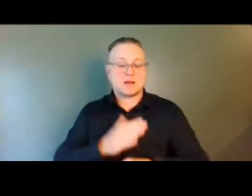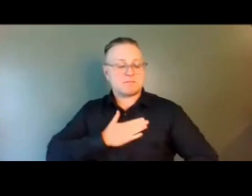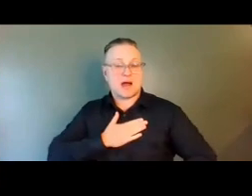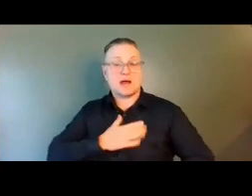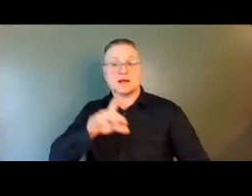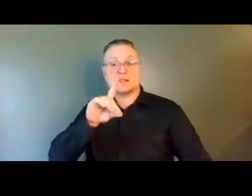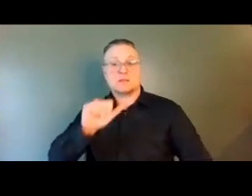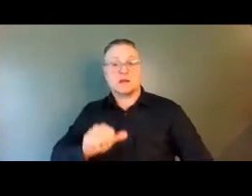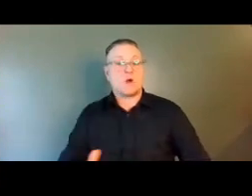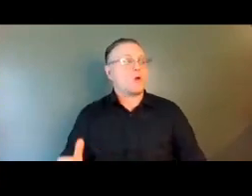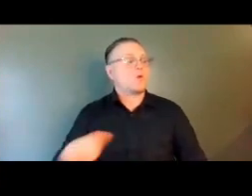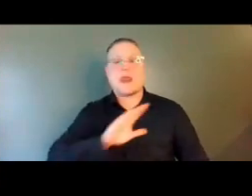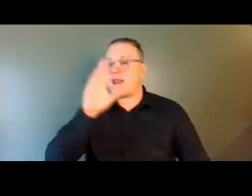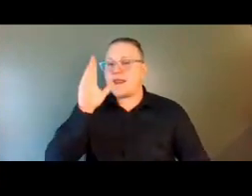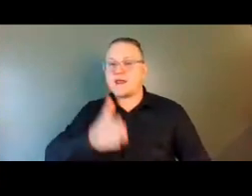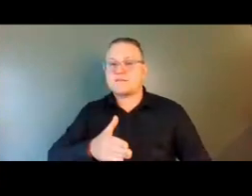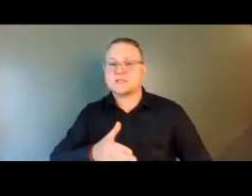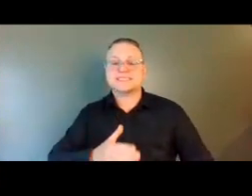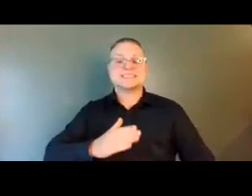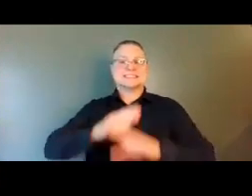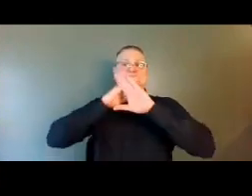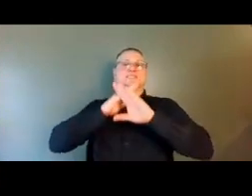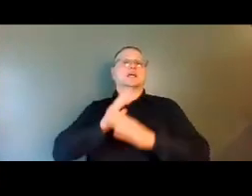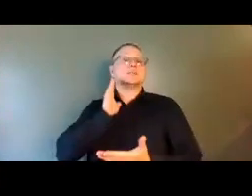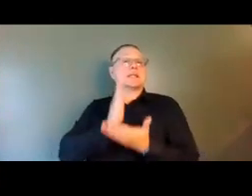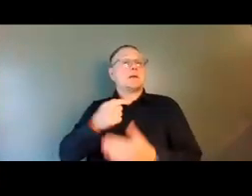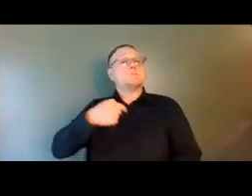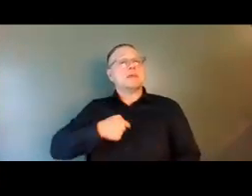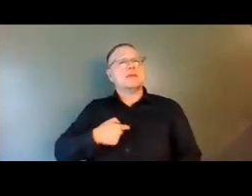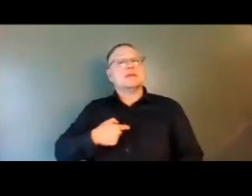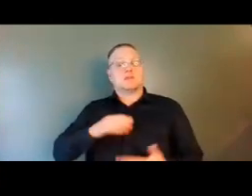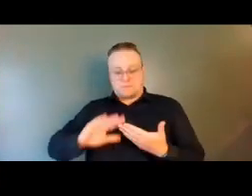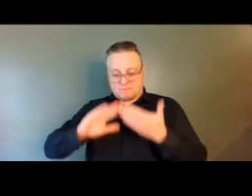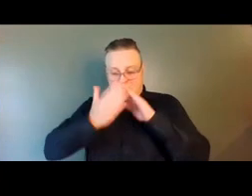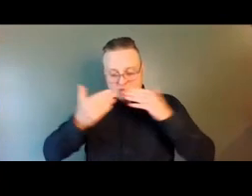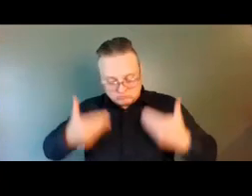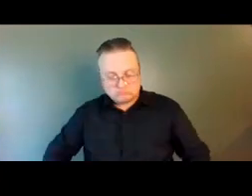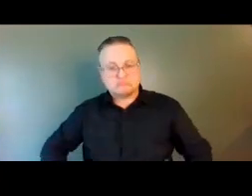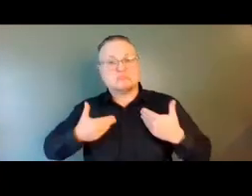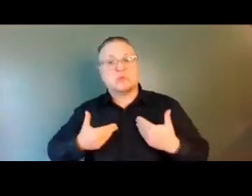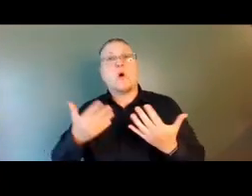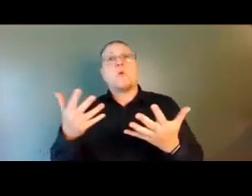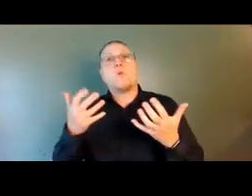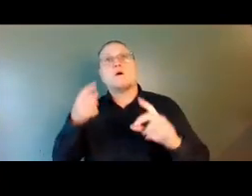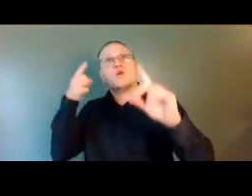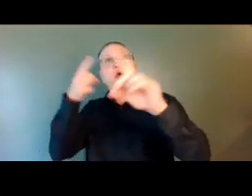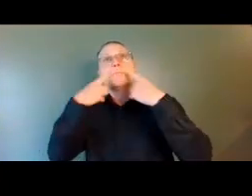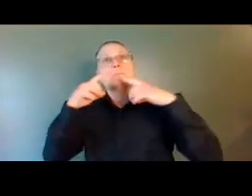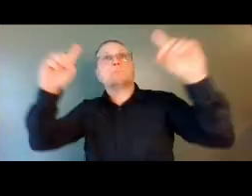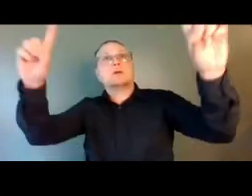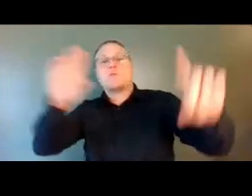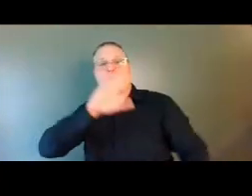disability stop me from being who I want to be or doing what I would like to do. It is